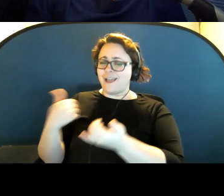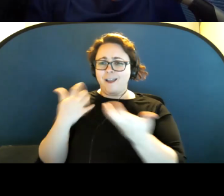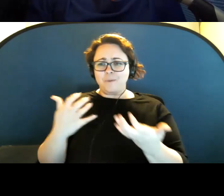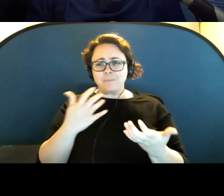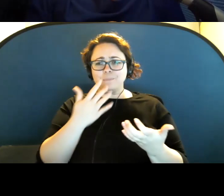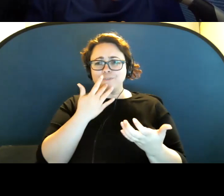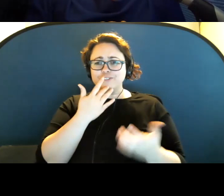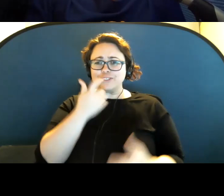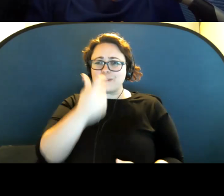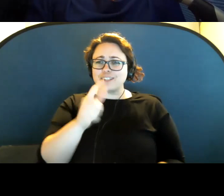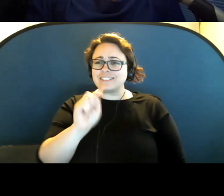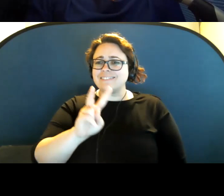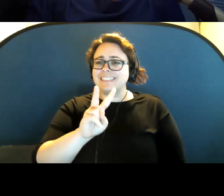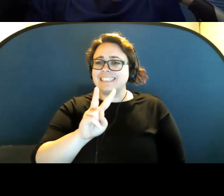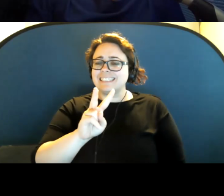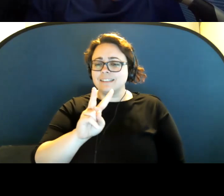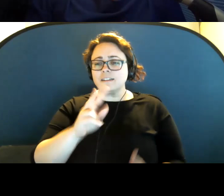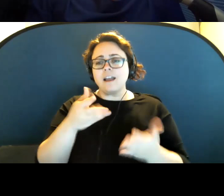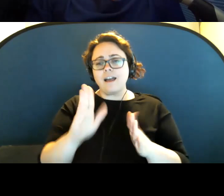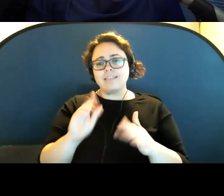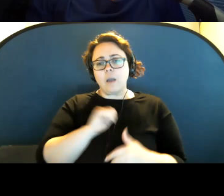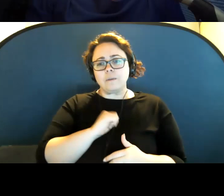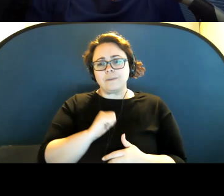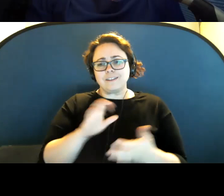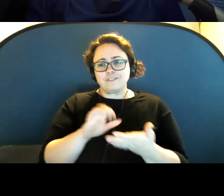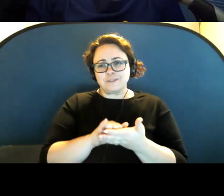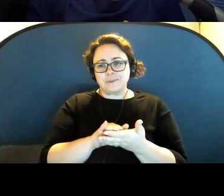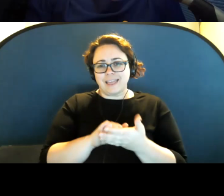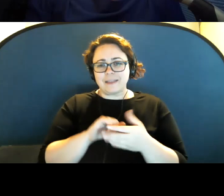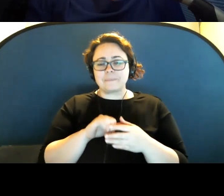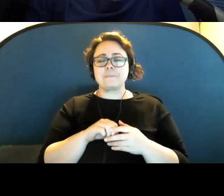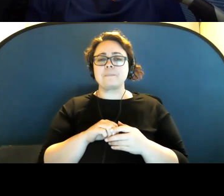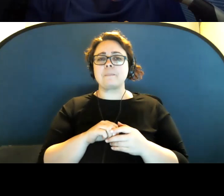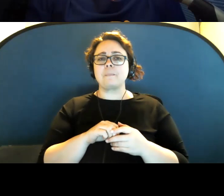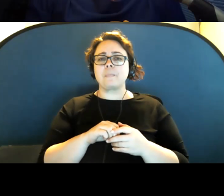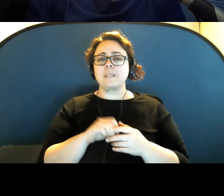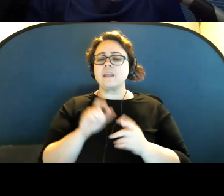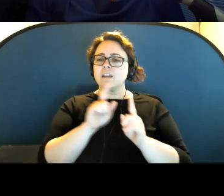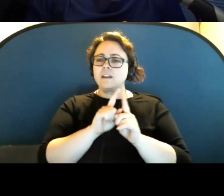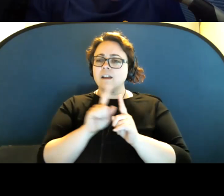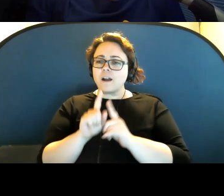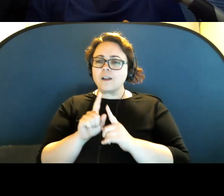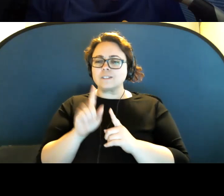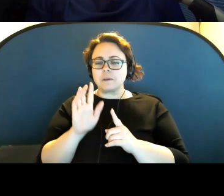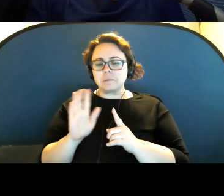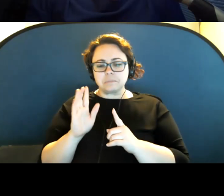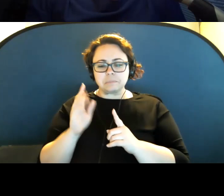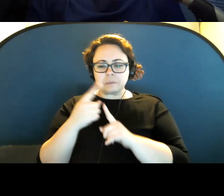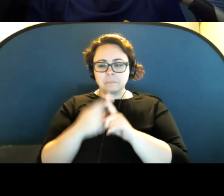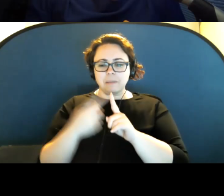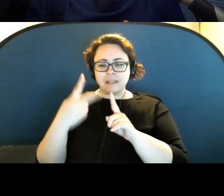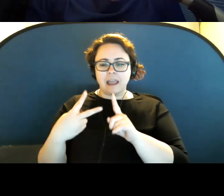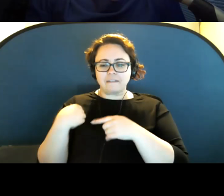that. Another really important thing that I've done in the past, I would say month and a half, is I've actually reached out for